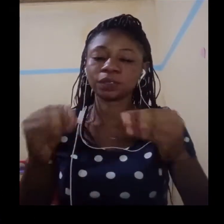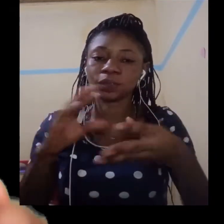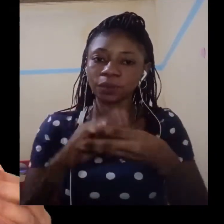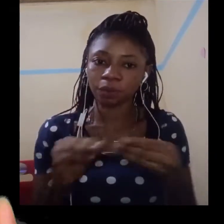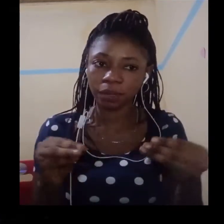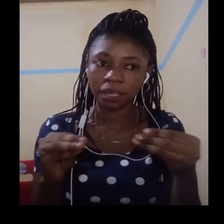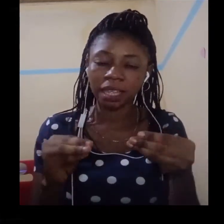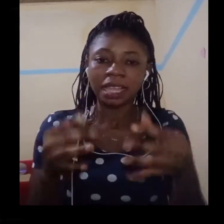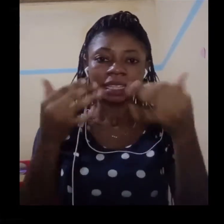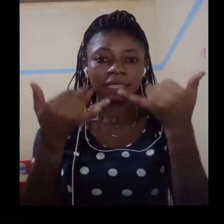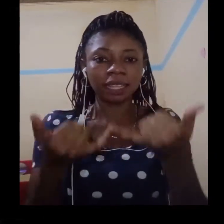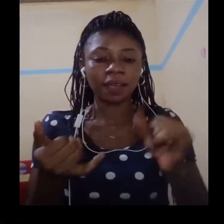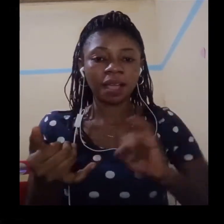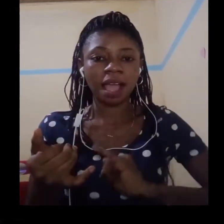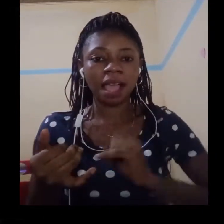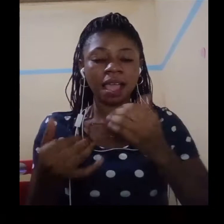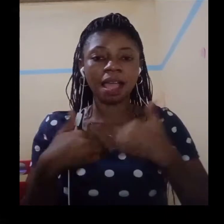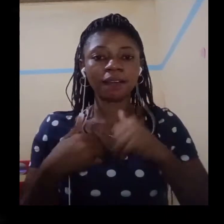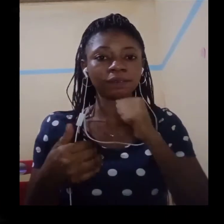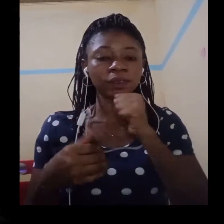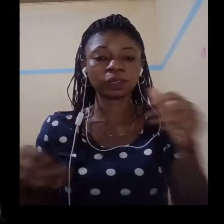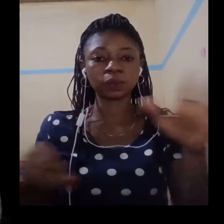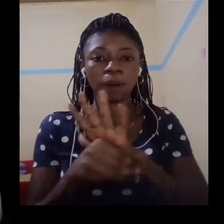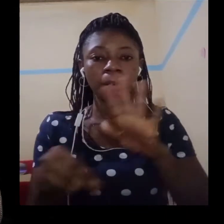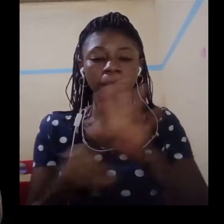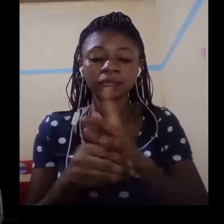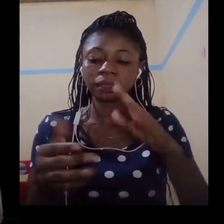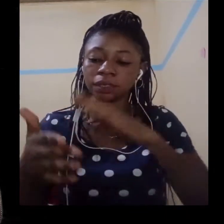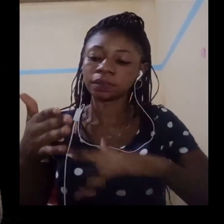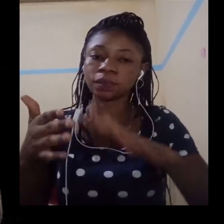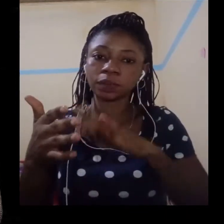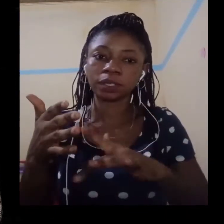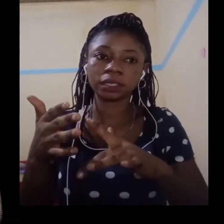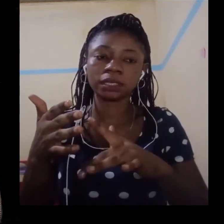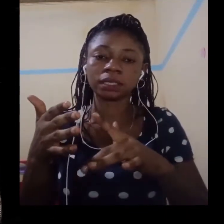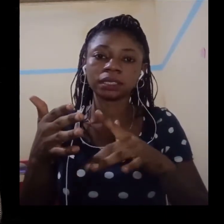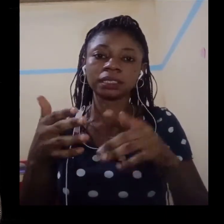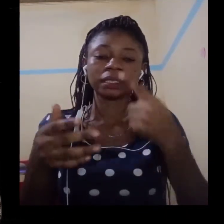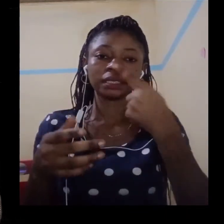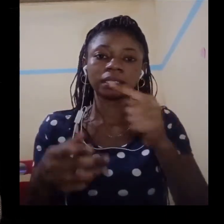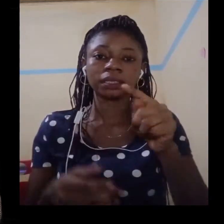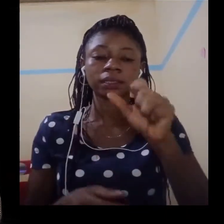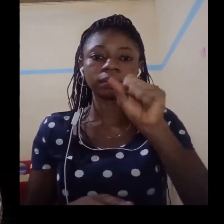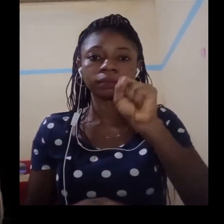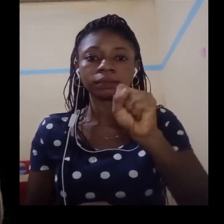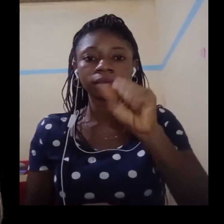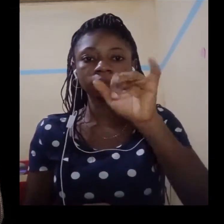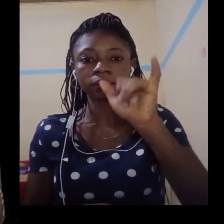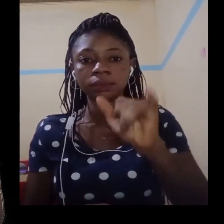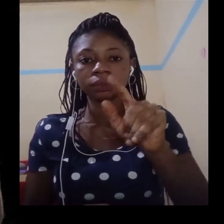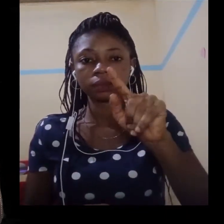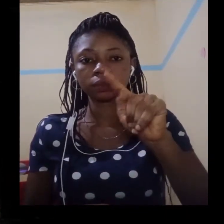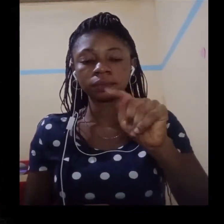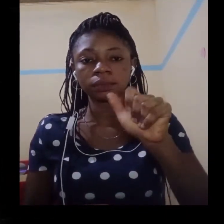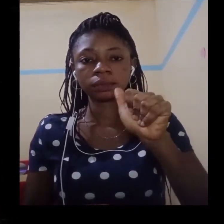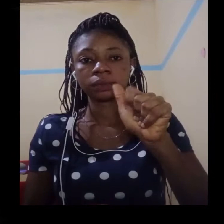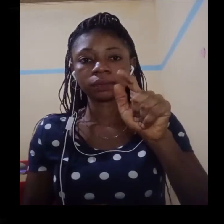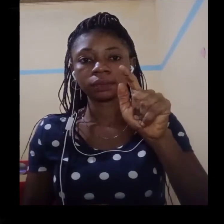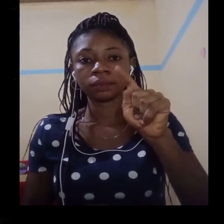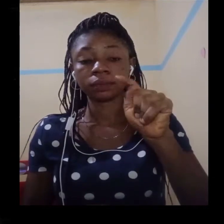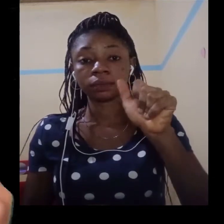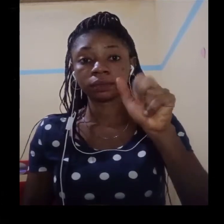know if she automatically followed the syntax of the language, but I don't need to do